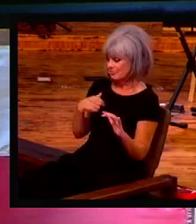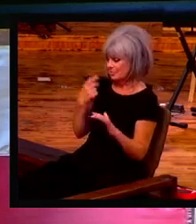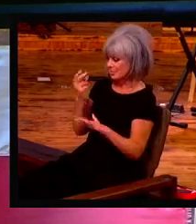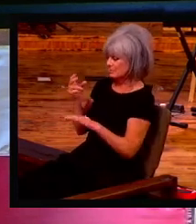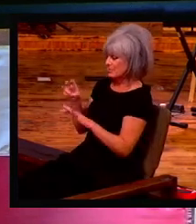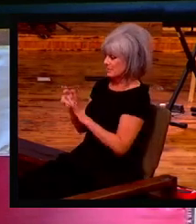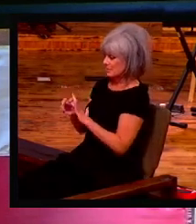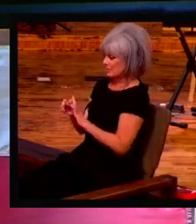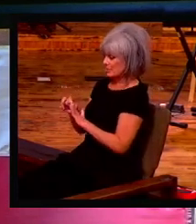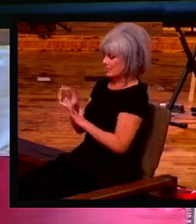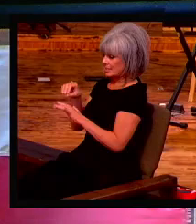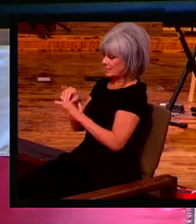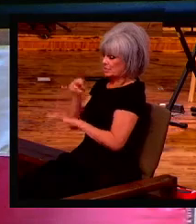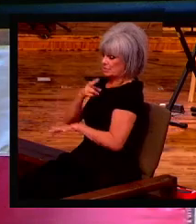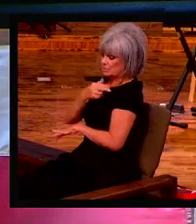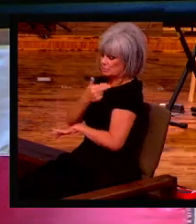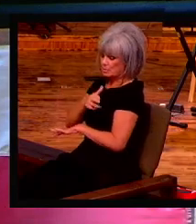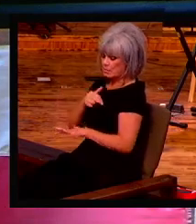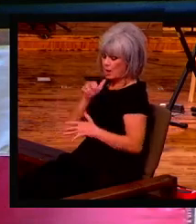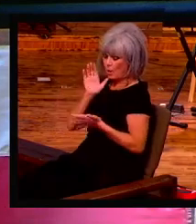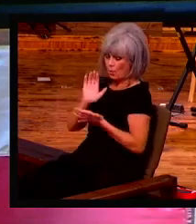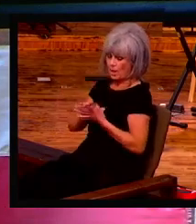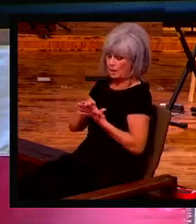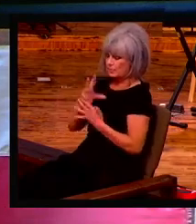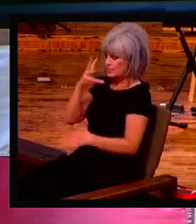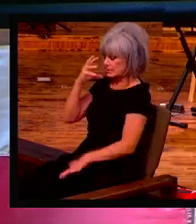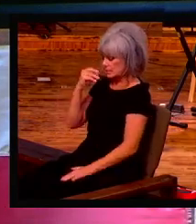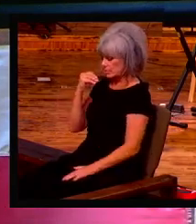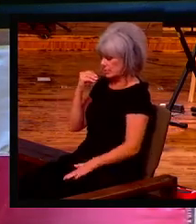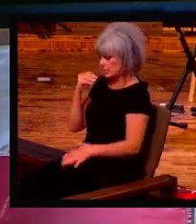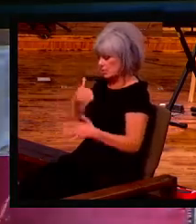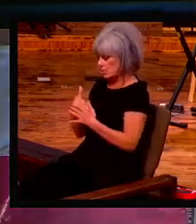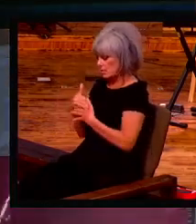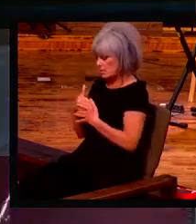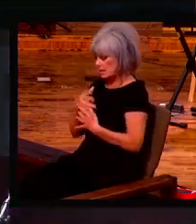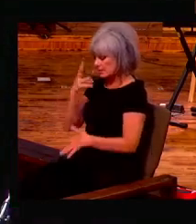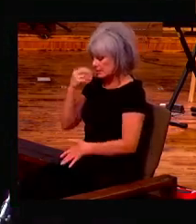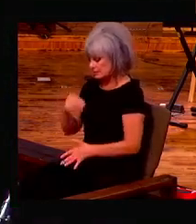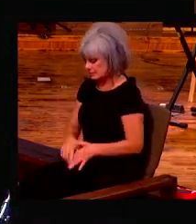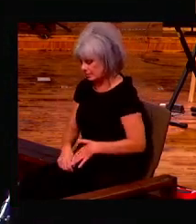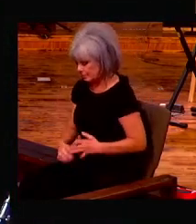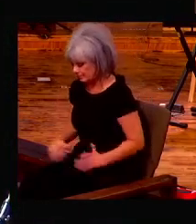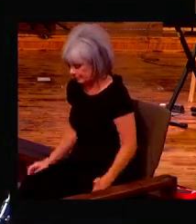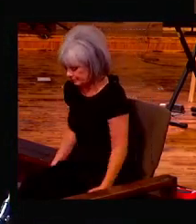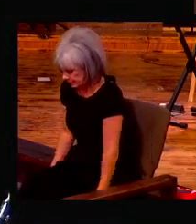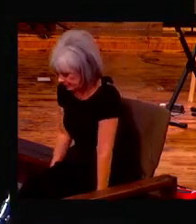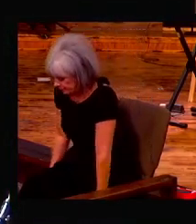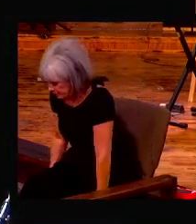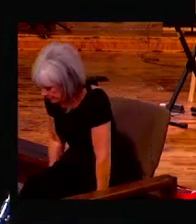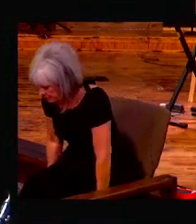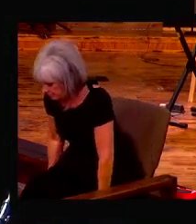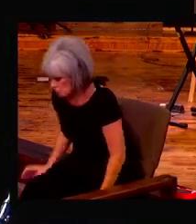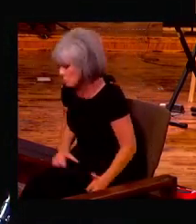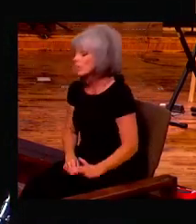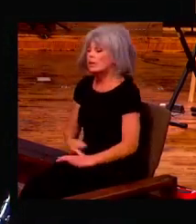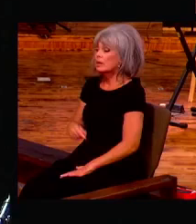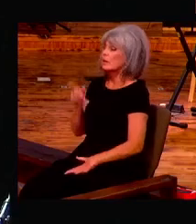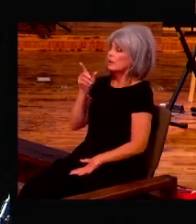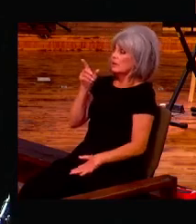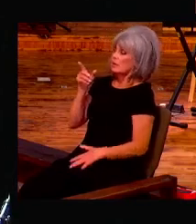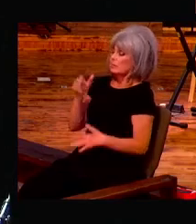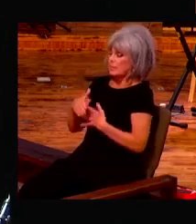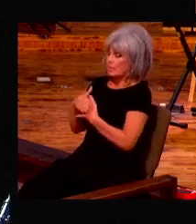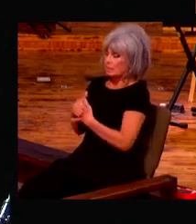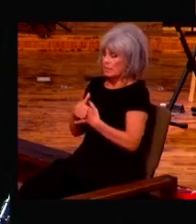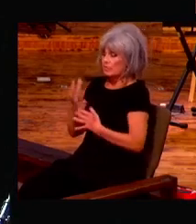hospital. My wife is asleep. The baby is asleep. She was born Saturday, June